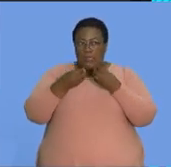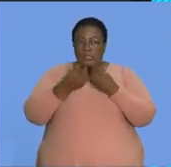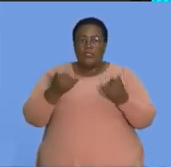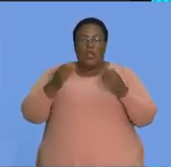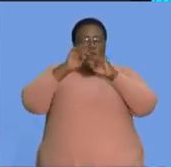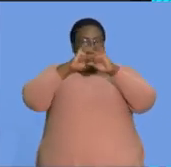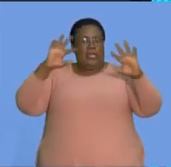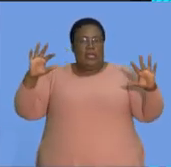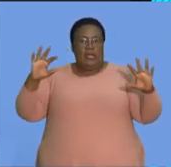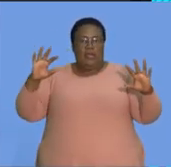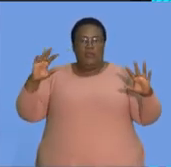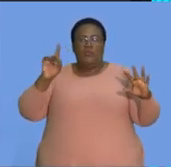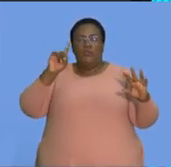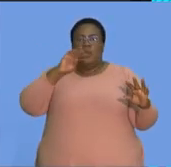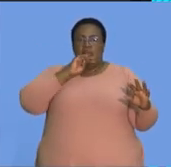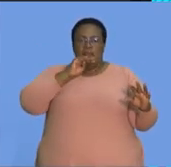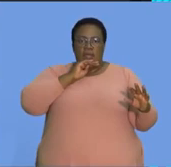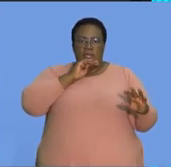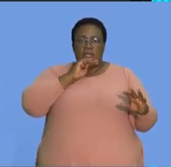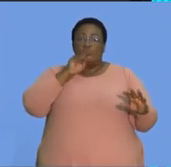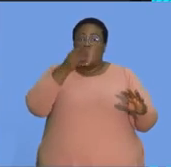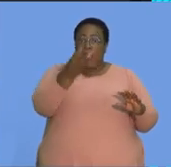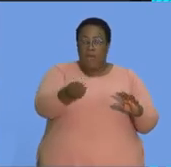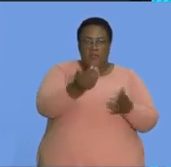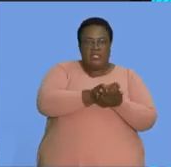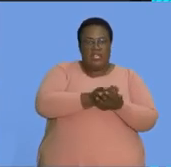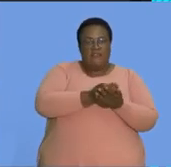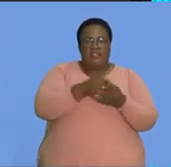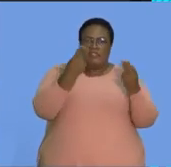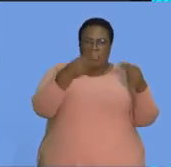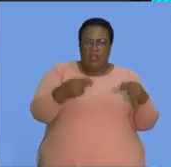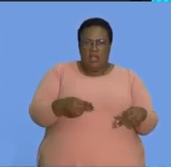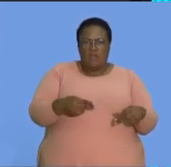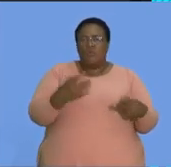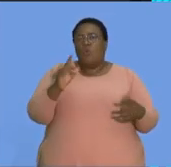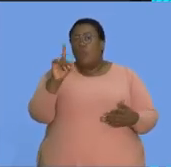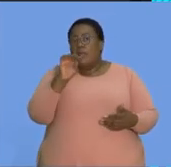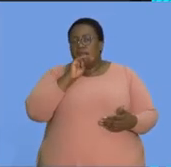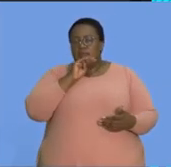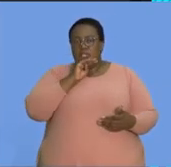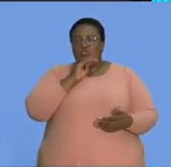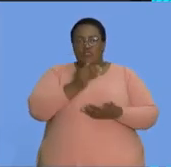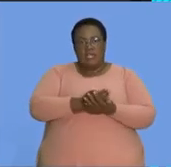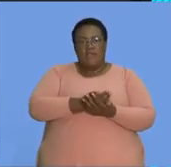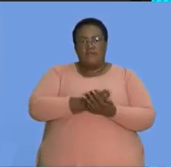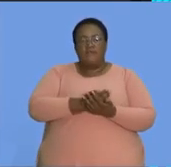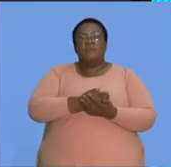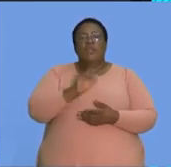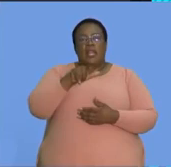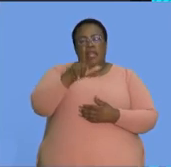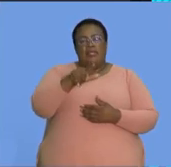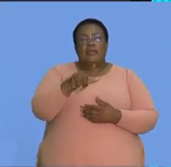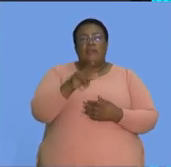now in terms of what it means to have a savings account or what it means to save. I will be